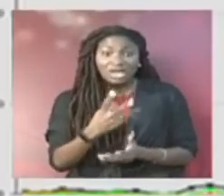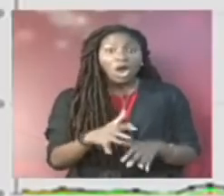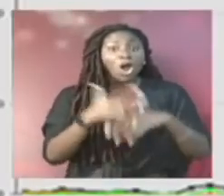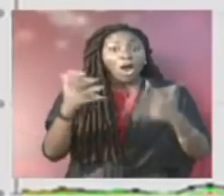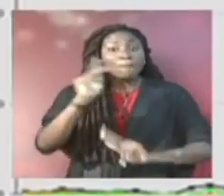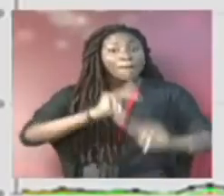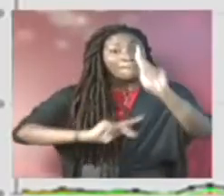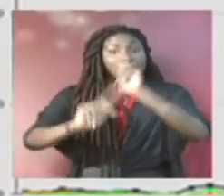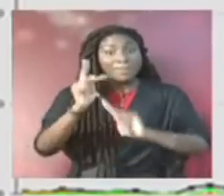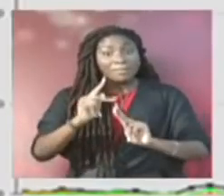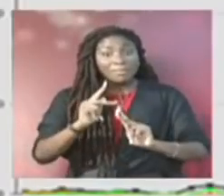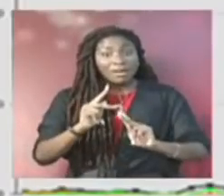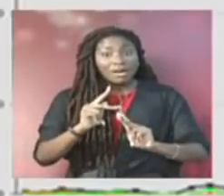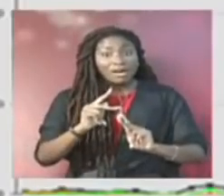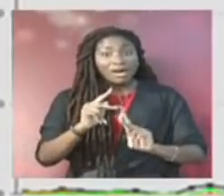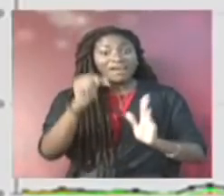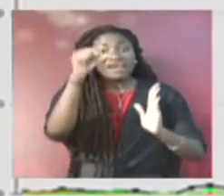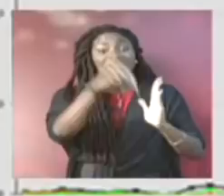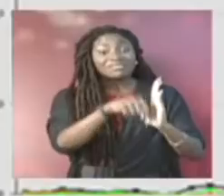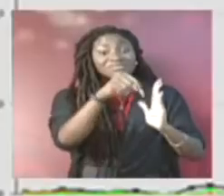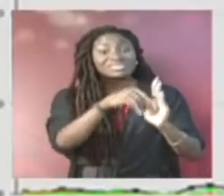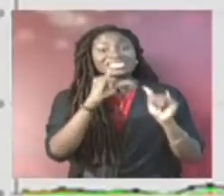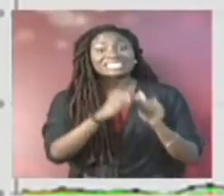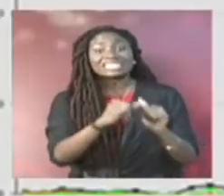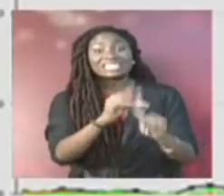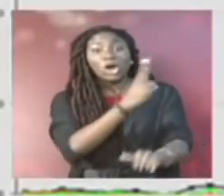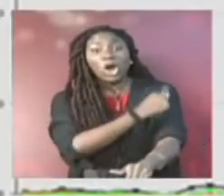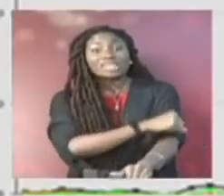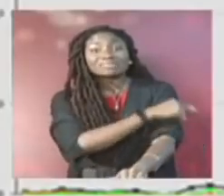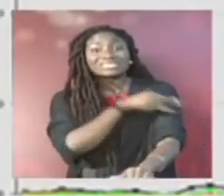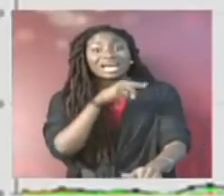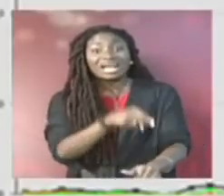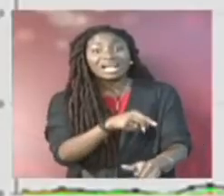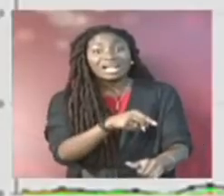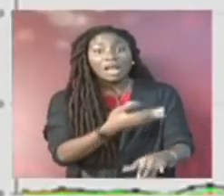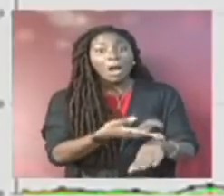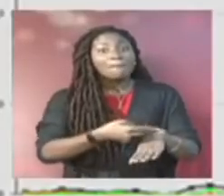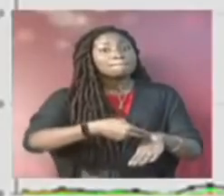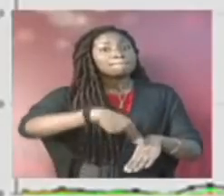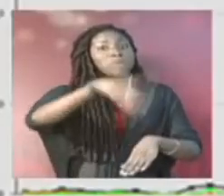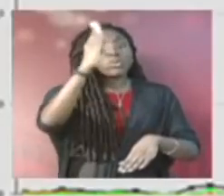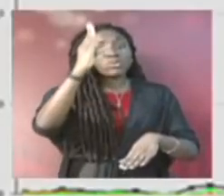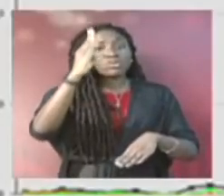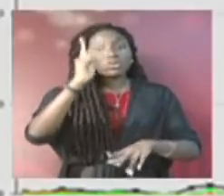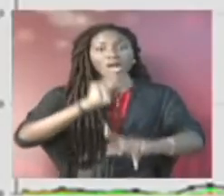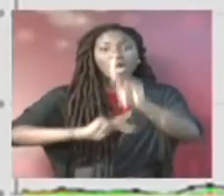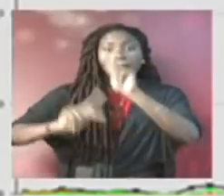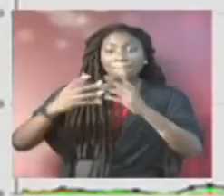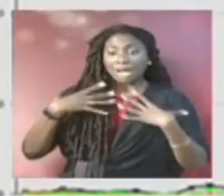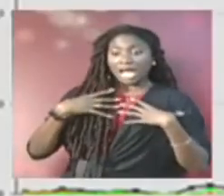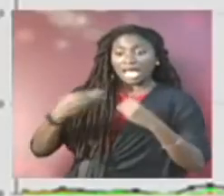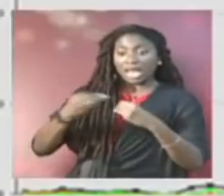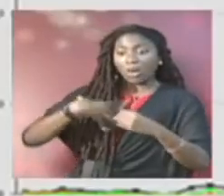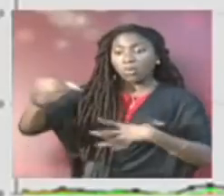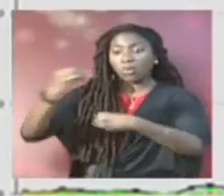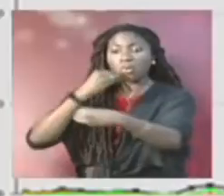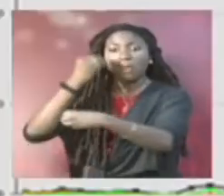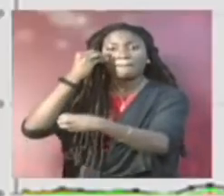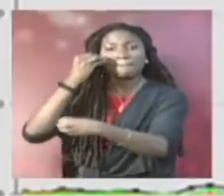hospital far exceeds the number of persons that are being discharged. So let me give you an